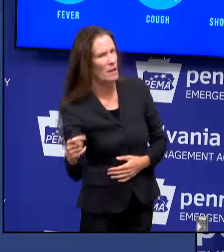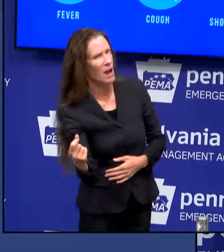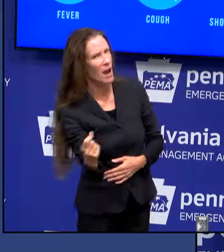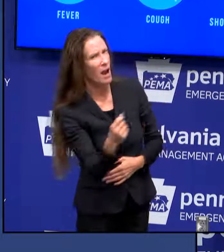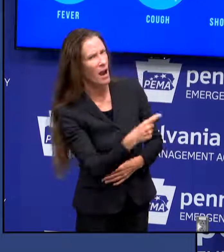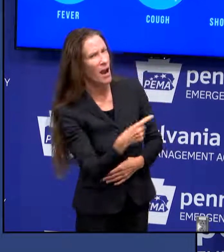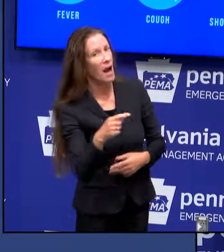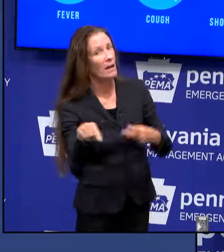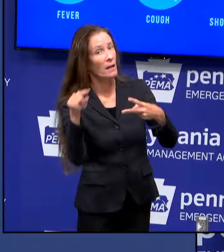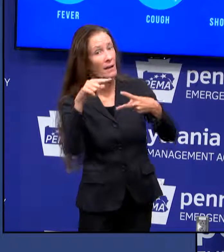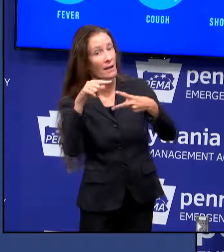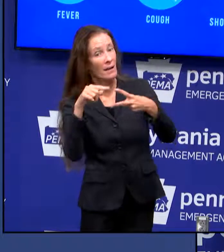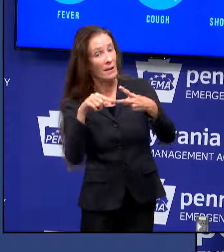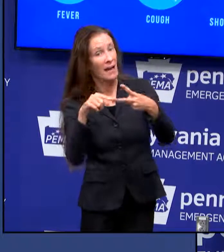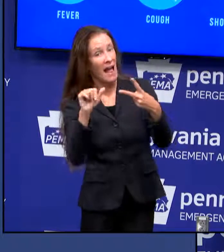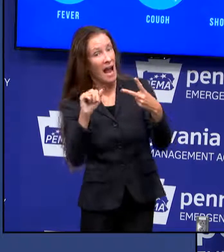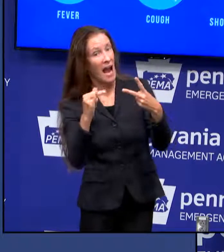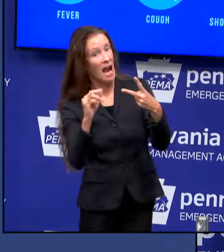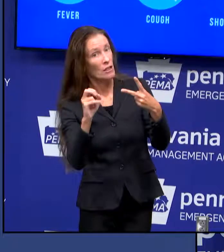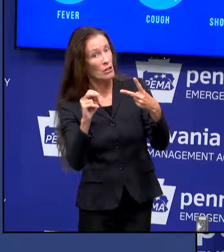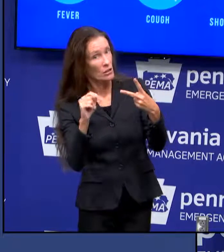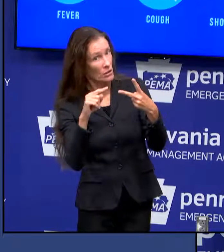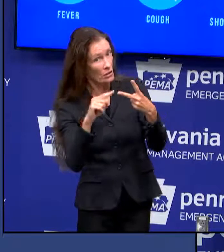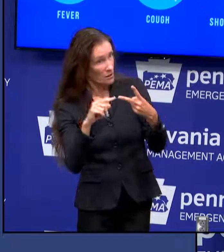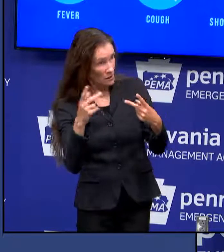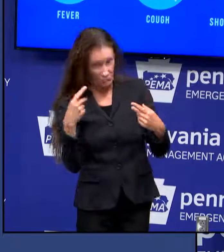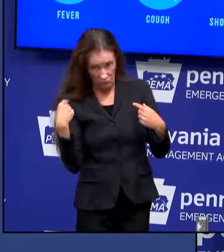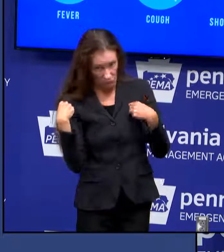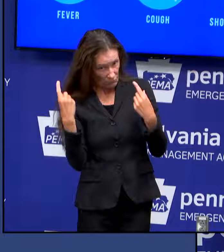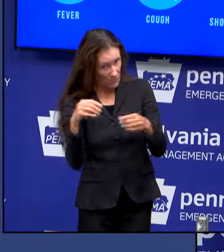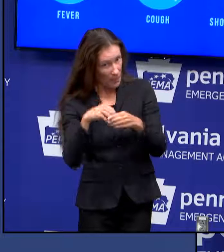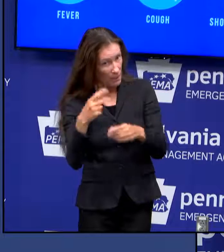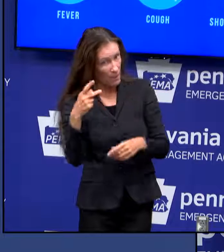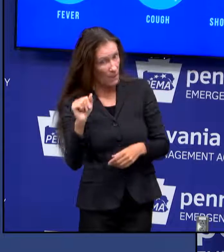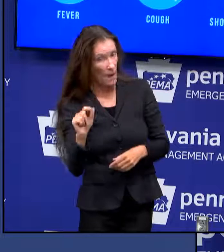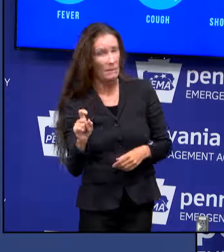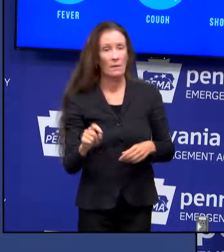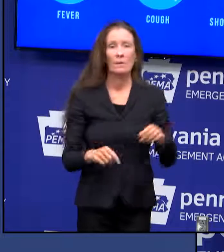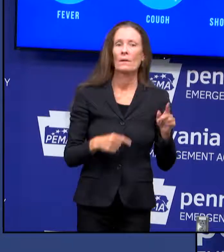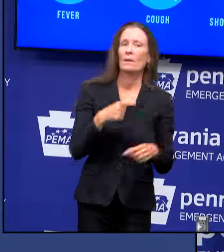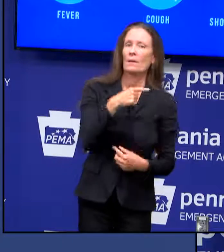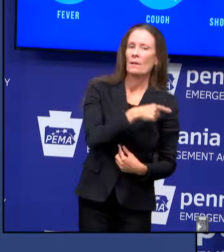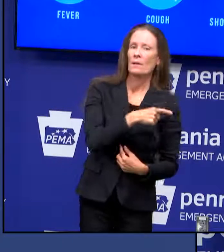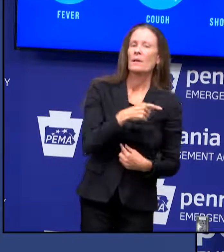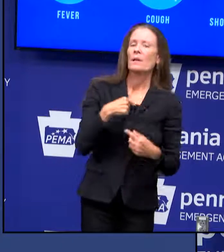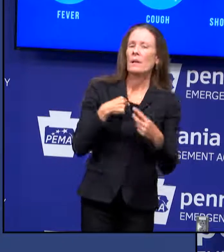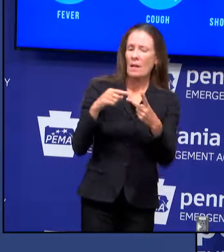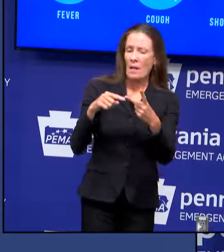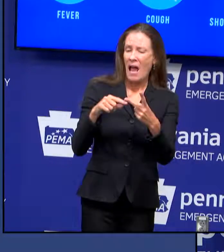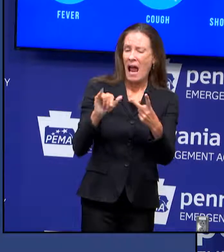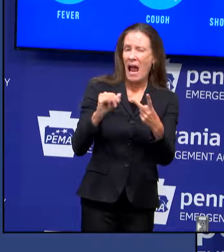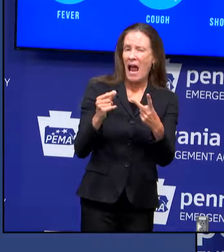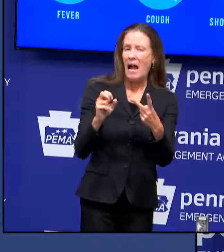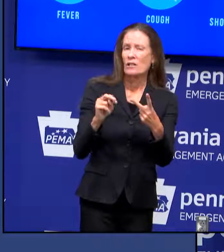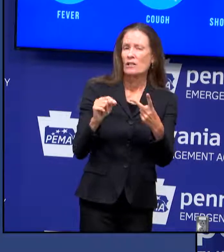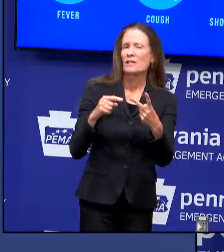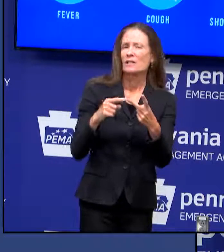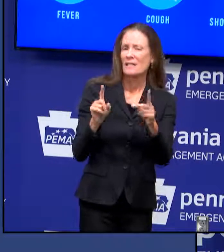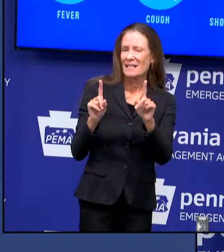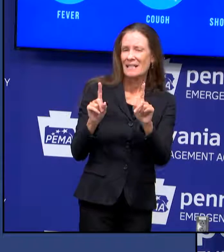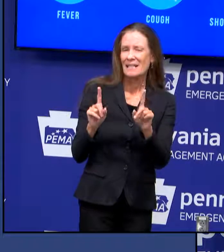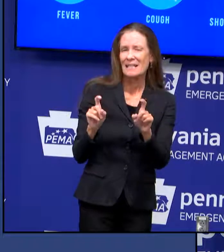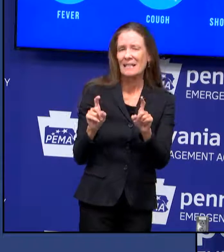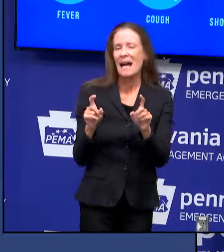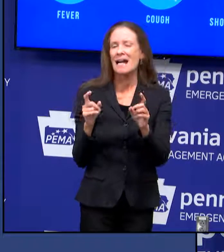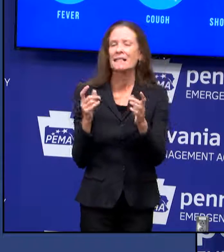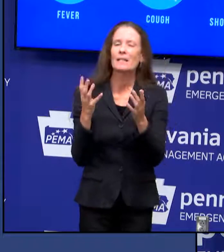Currently, are there any antigen tests? antigen tests are only included as probable cases, not as confirmed cases. And